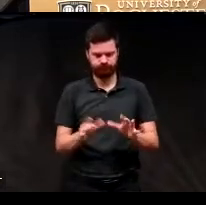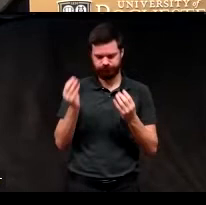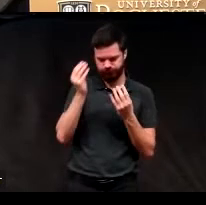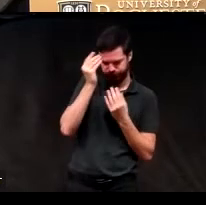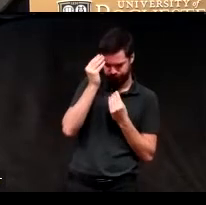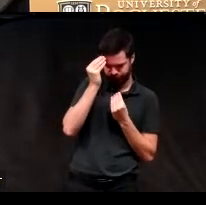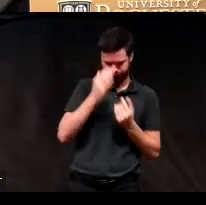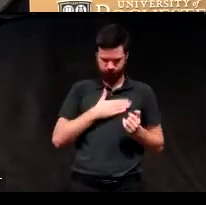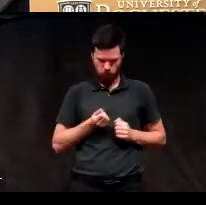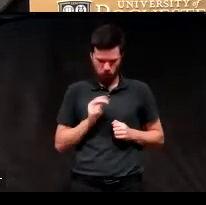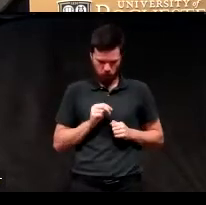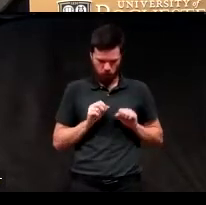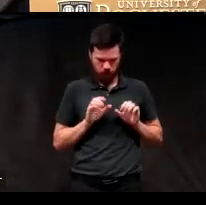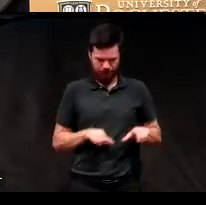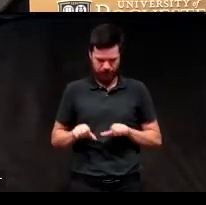folks that you're working with?